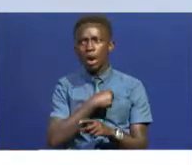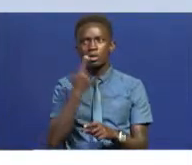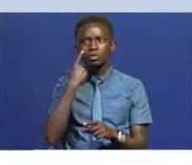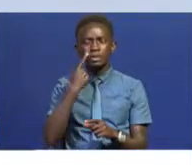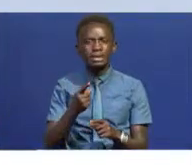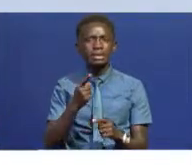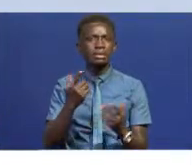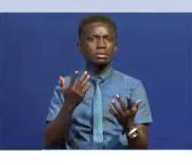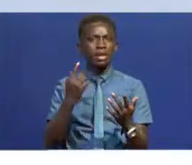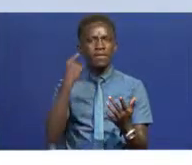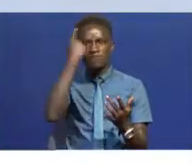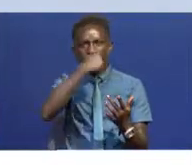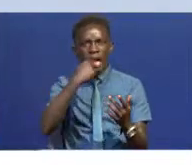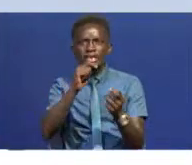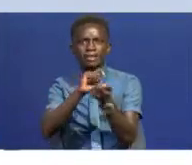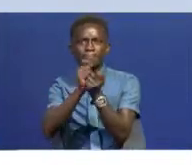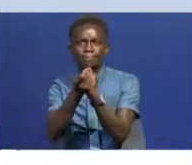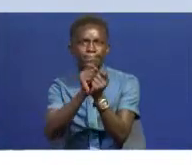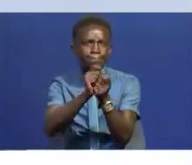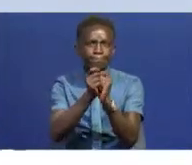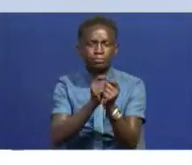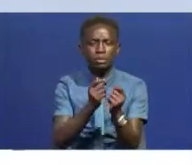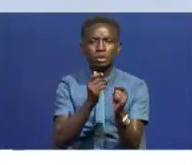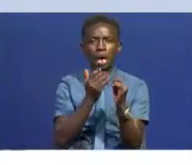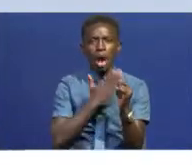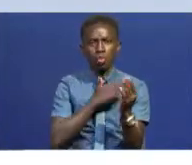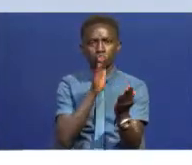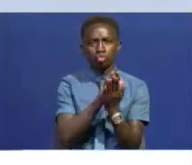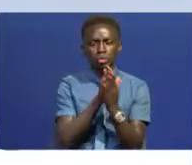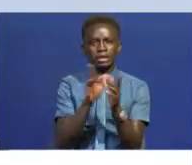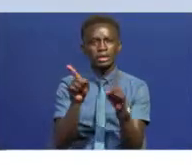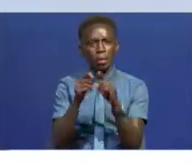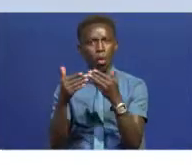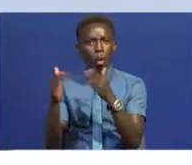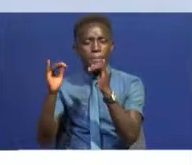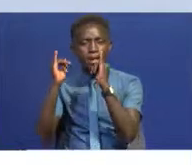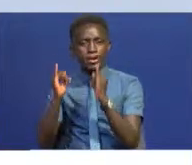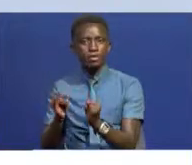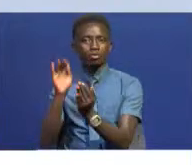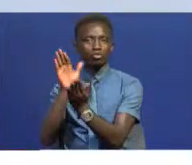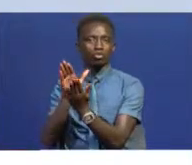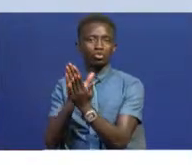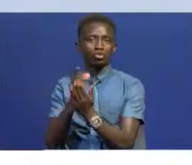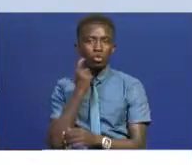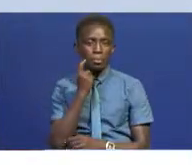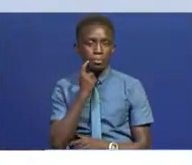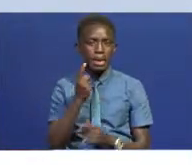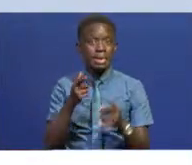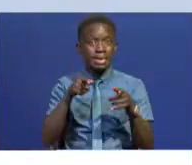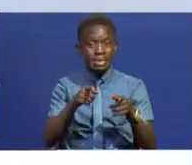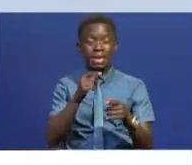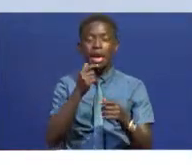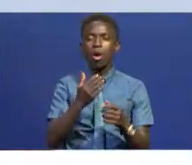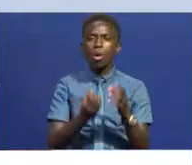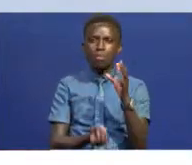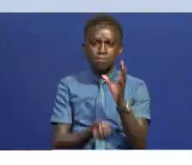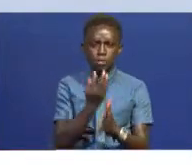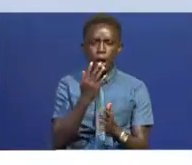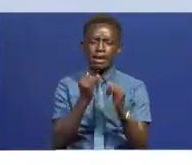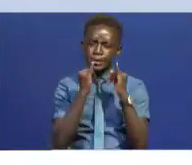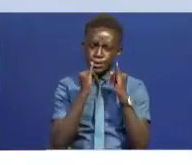stores and in terms of opening new stores. This year alone, we will open our own new stores, 10 new